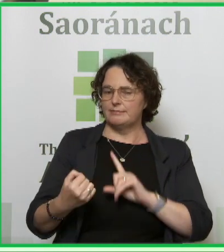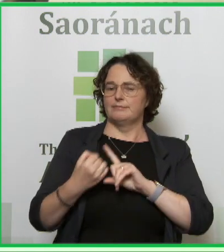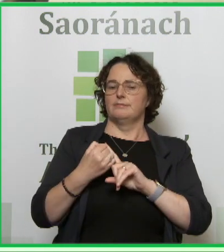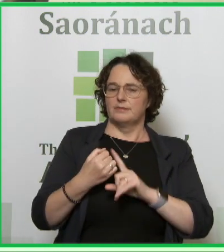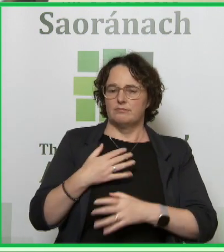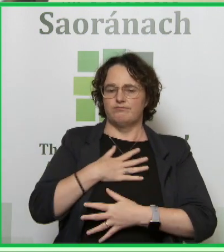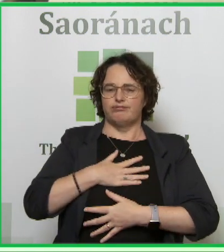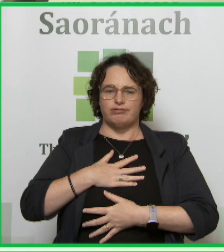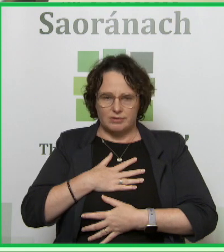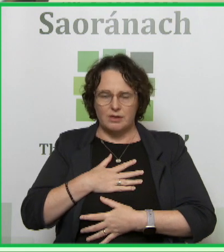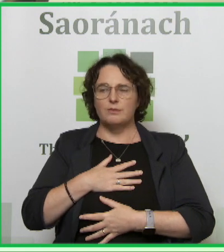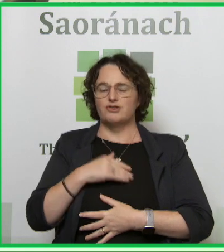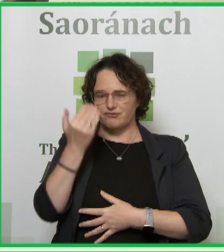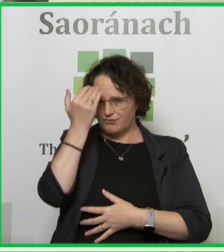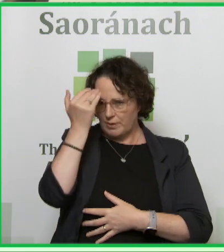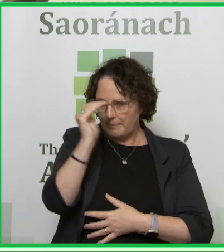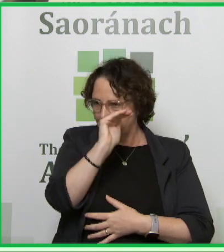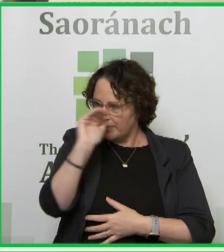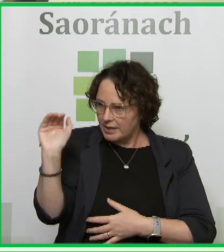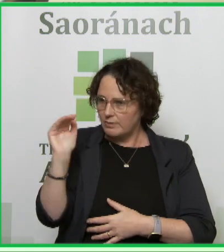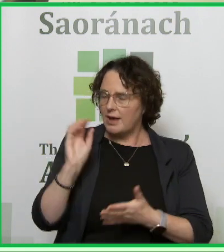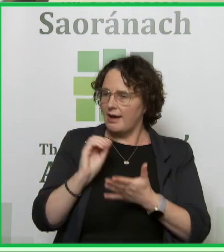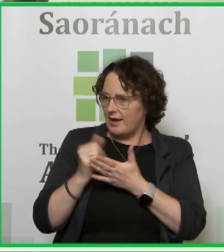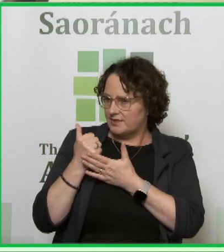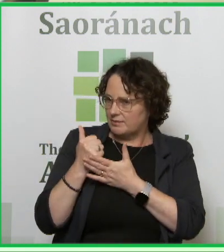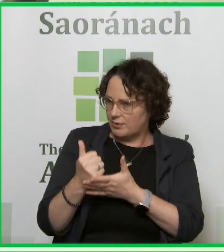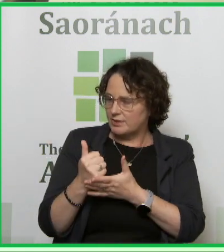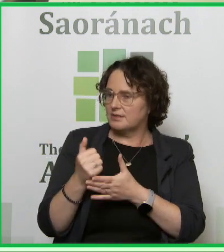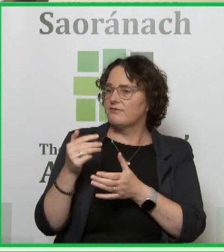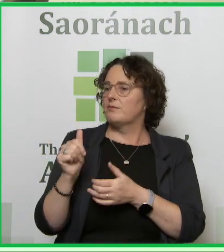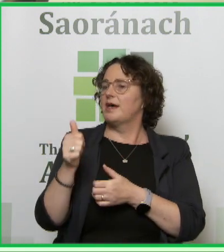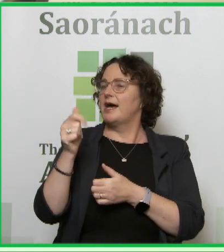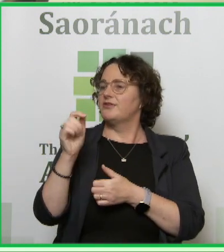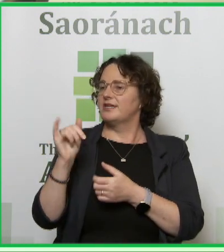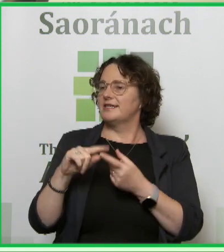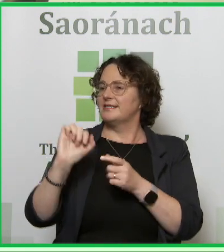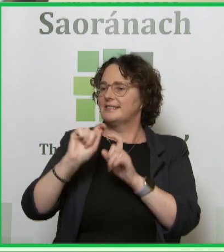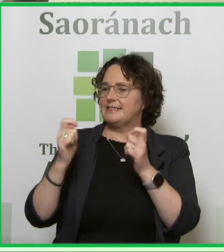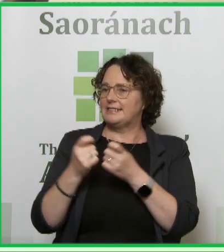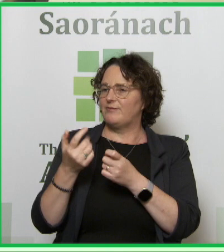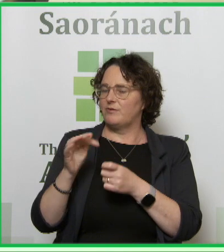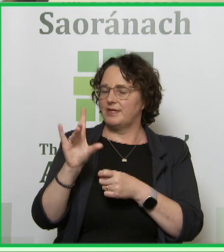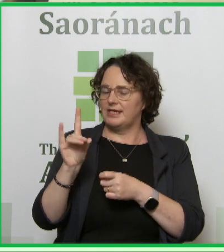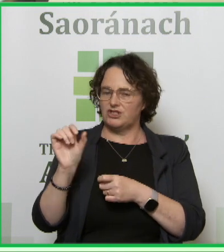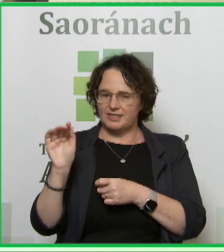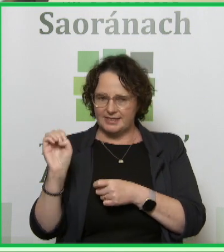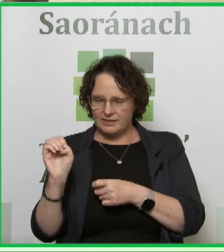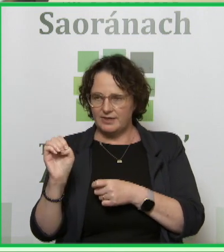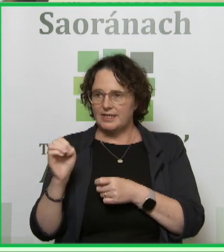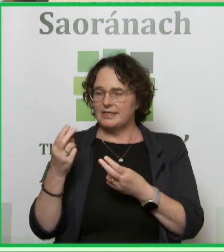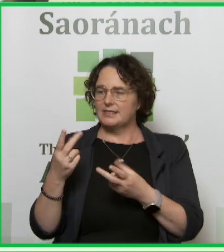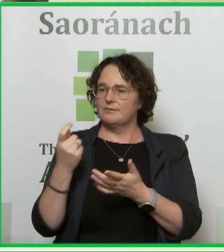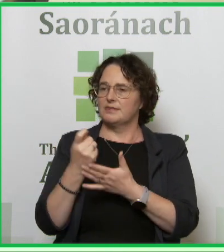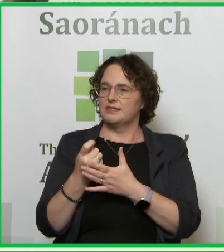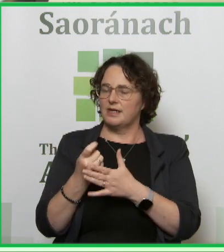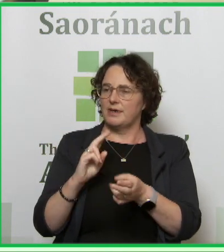some people. And I just want to remind that we do have the supports from Anthony and his team from the HSE if anybody feels the need to take time out and